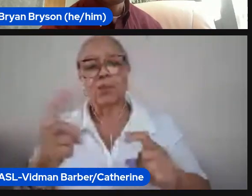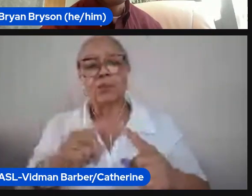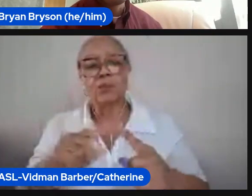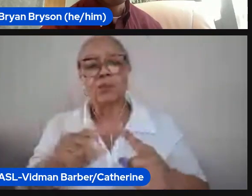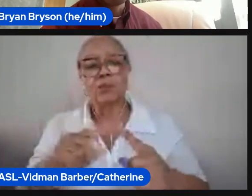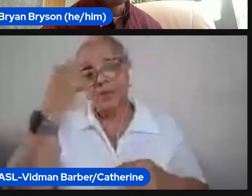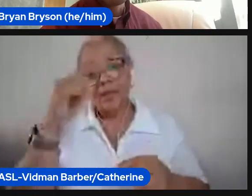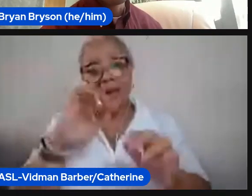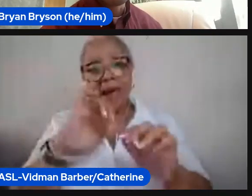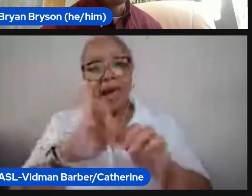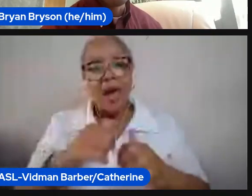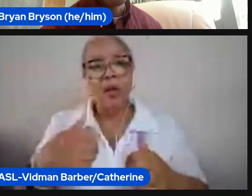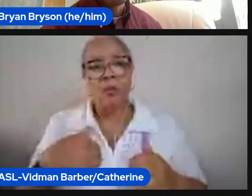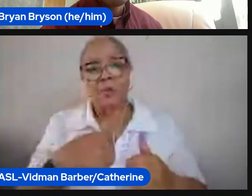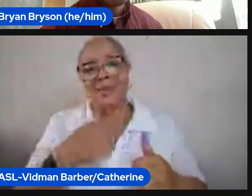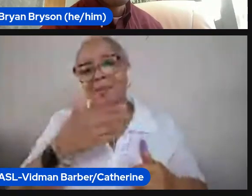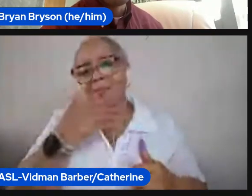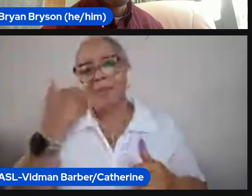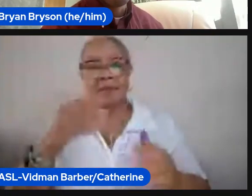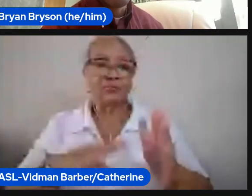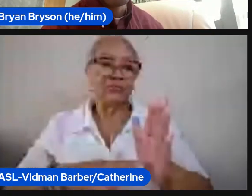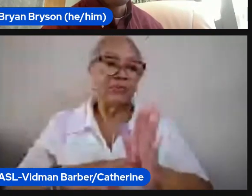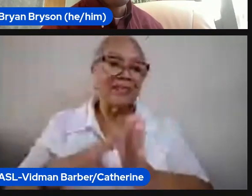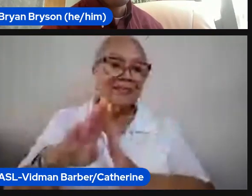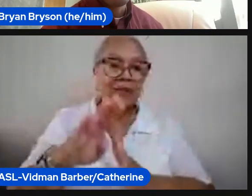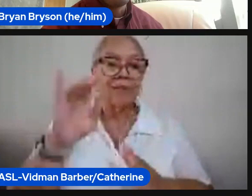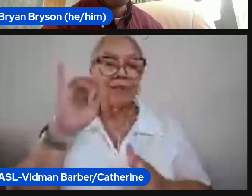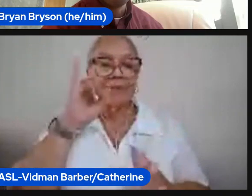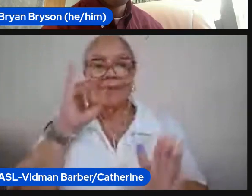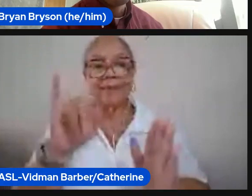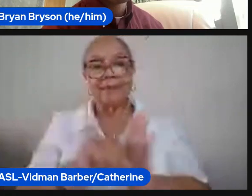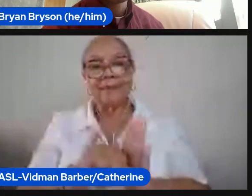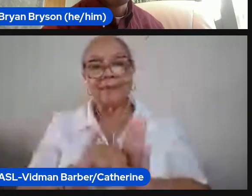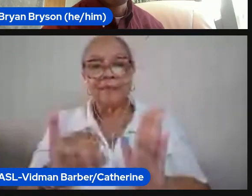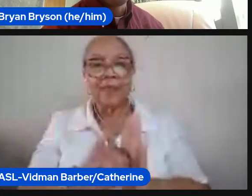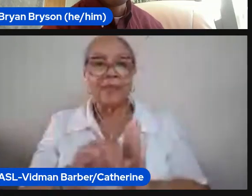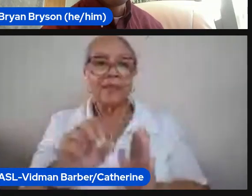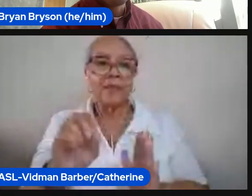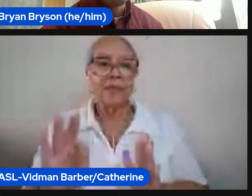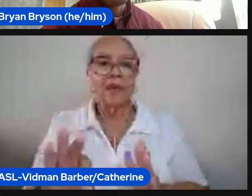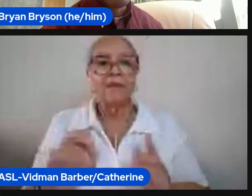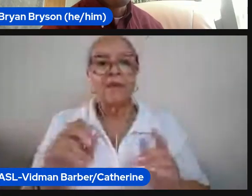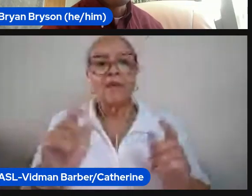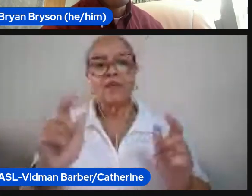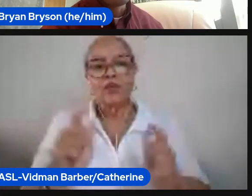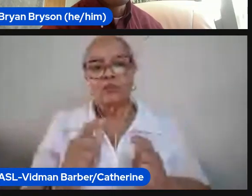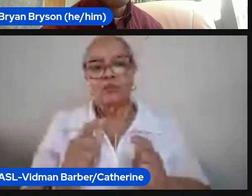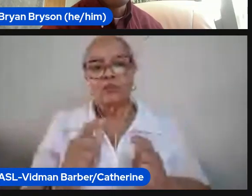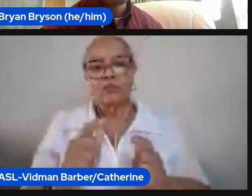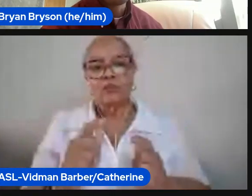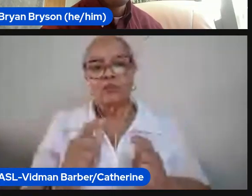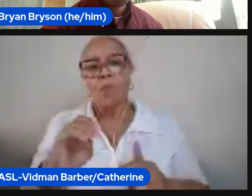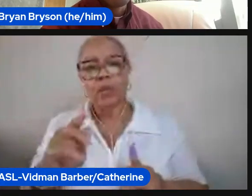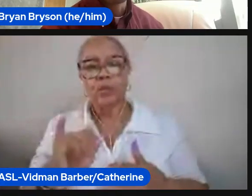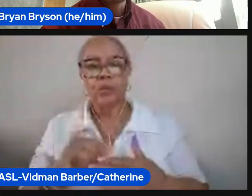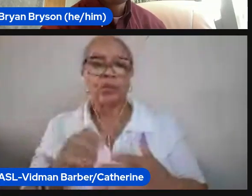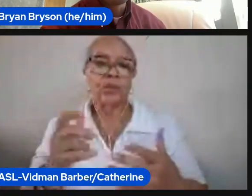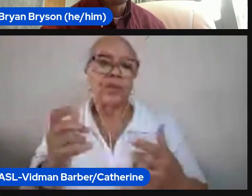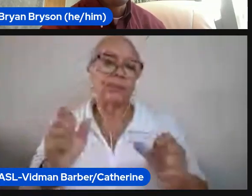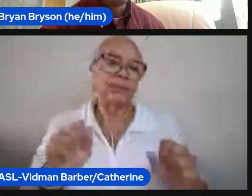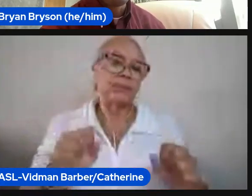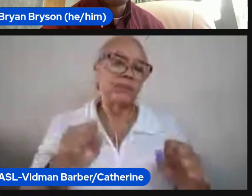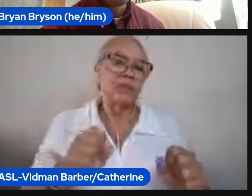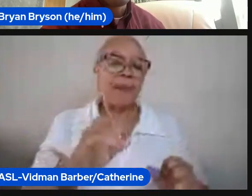how we can better accelerate the identification of small molecules that potentiate